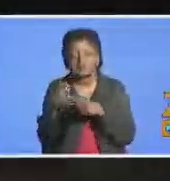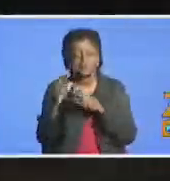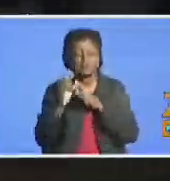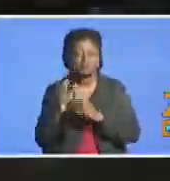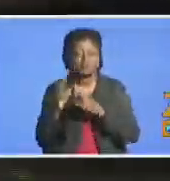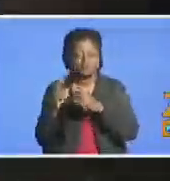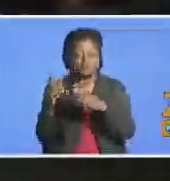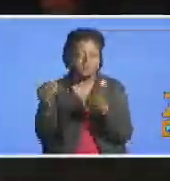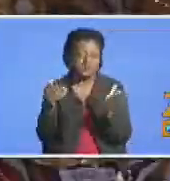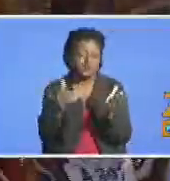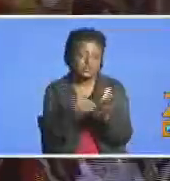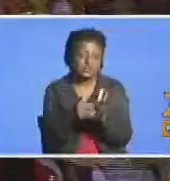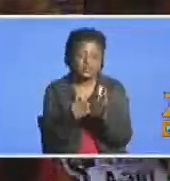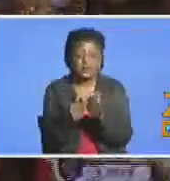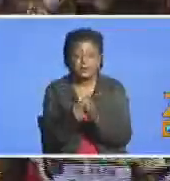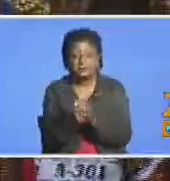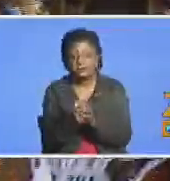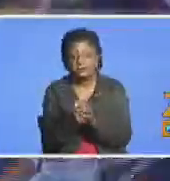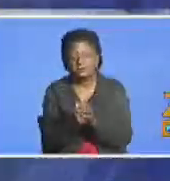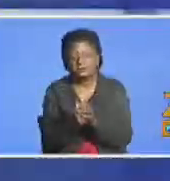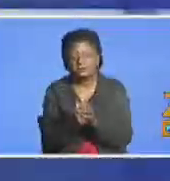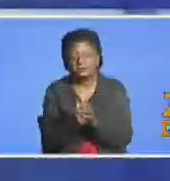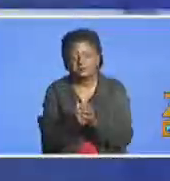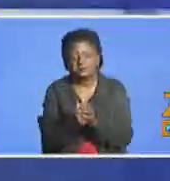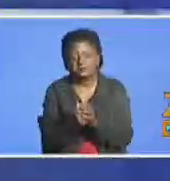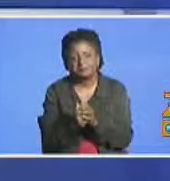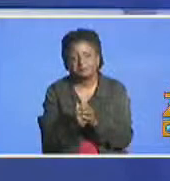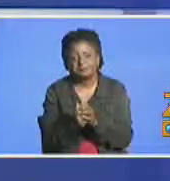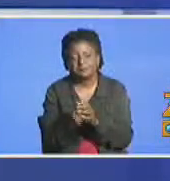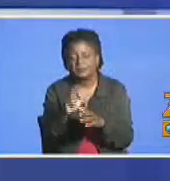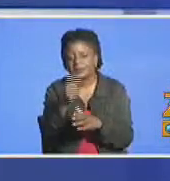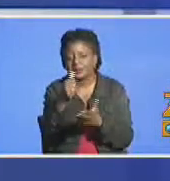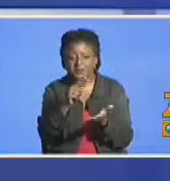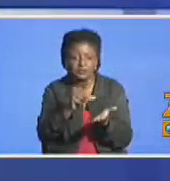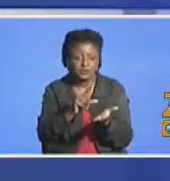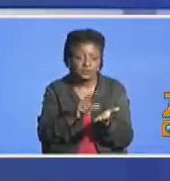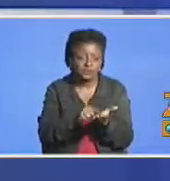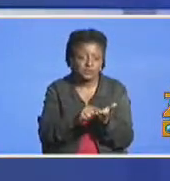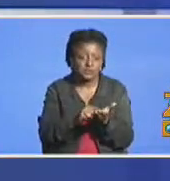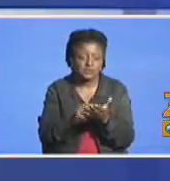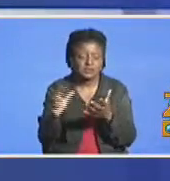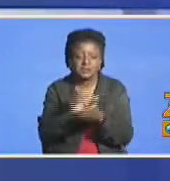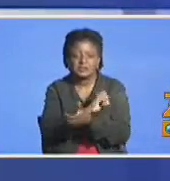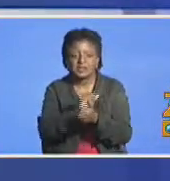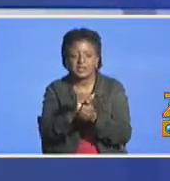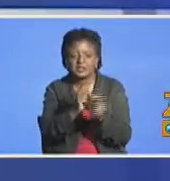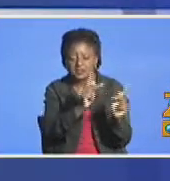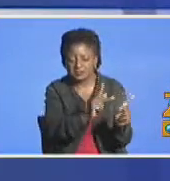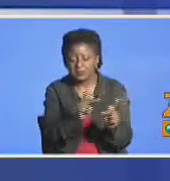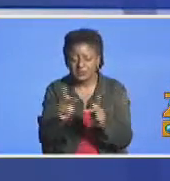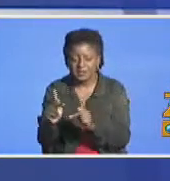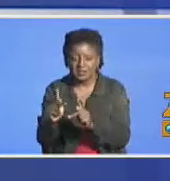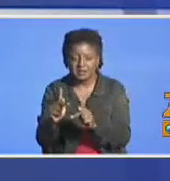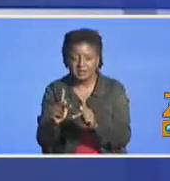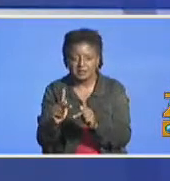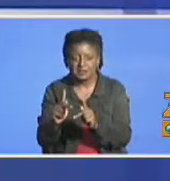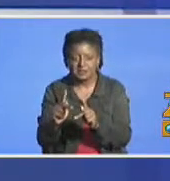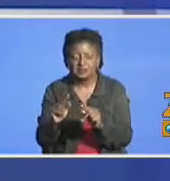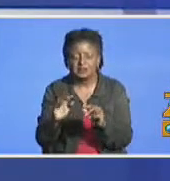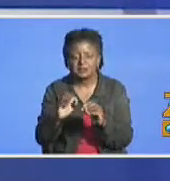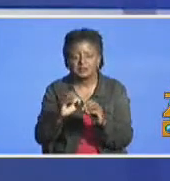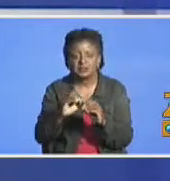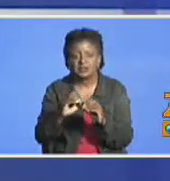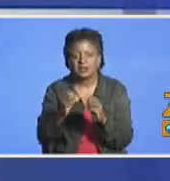Murphy, ZNS Network News. In other news this evening, the disaster preparedness arm of the Bahamas Red Cross Society